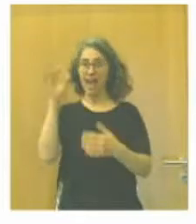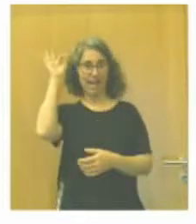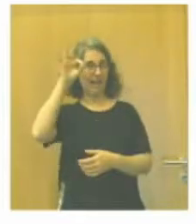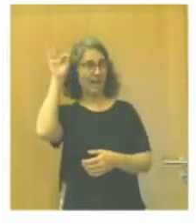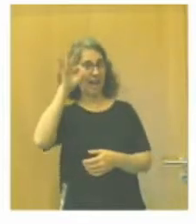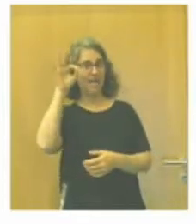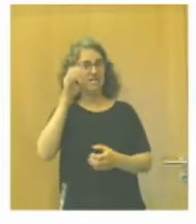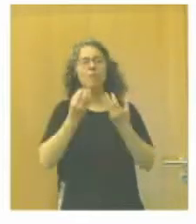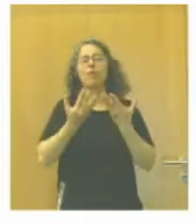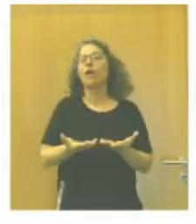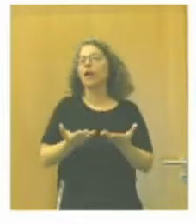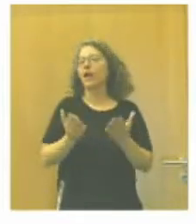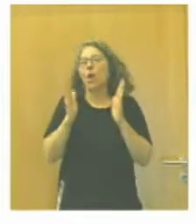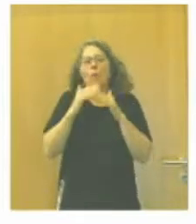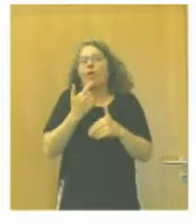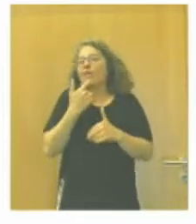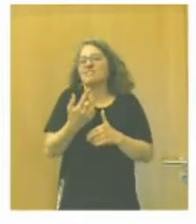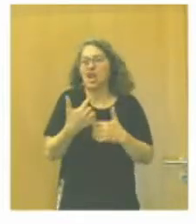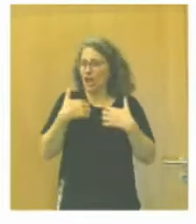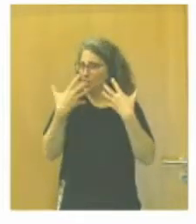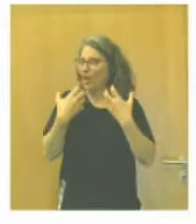able to say what I need to say.